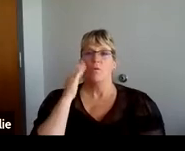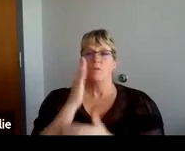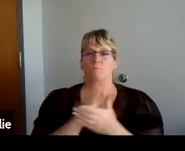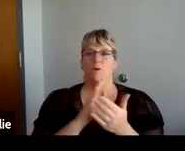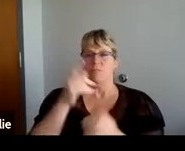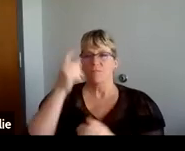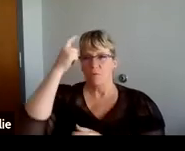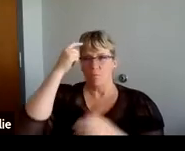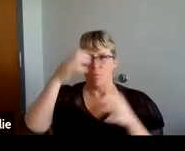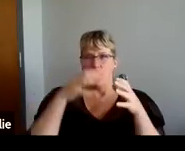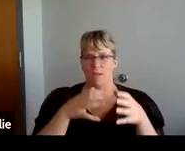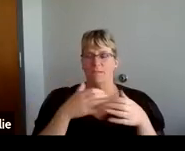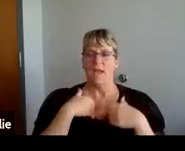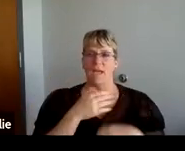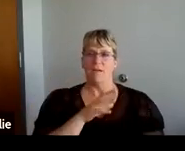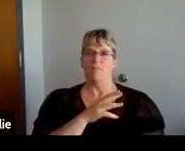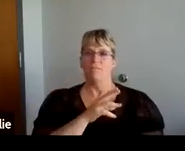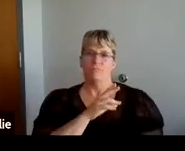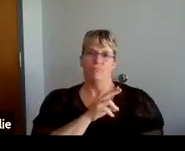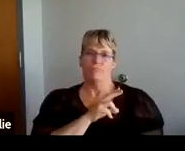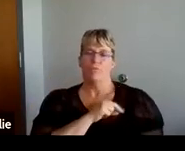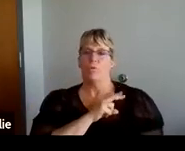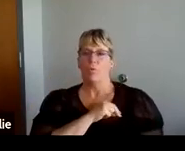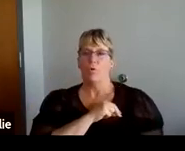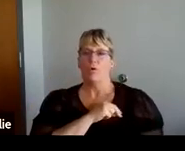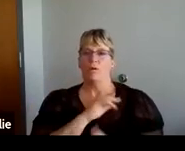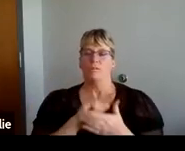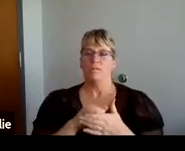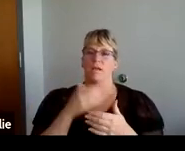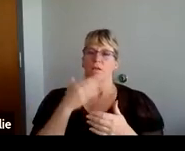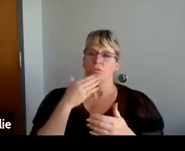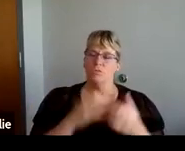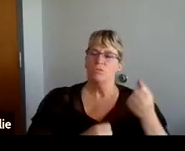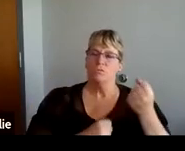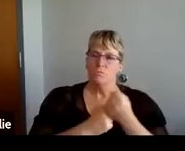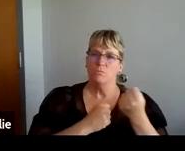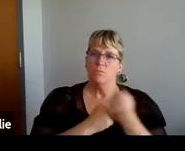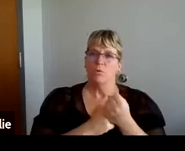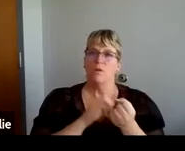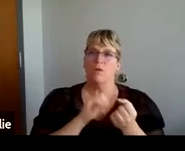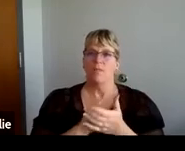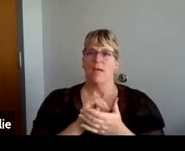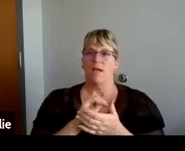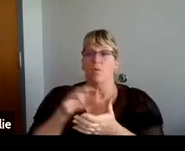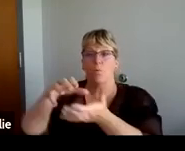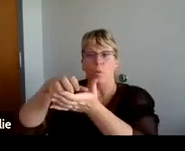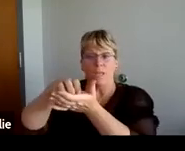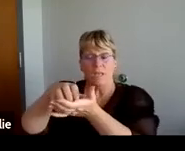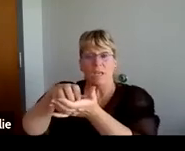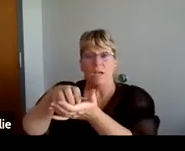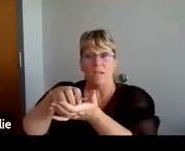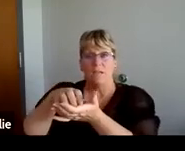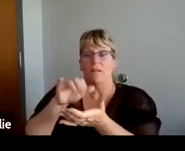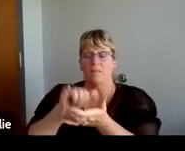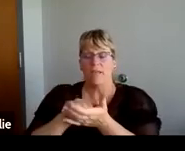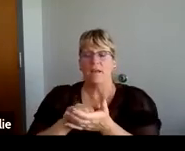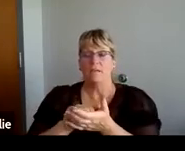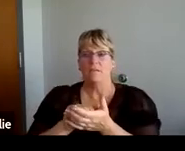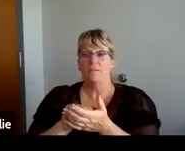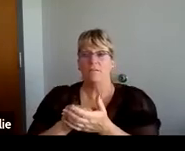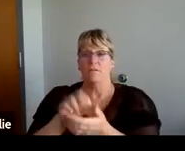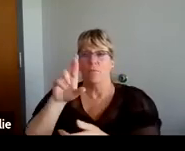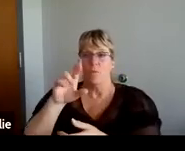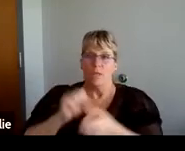that have reward and that reinforce reward, or that weaken those reinforcements, and that